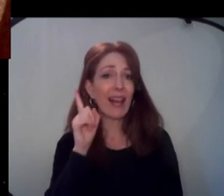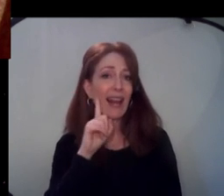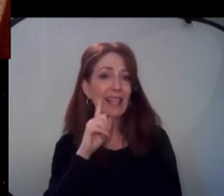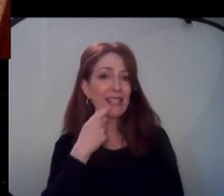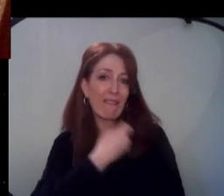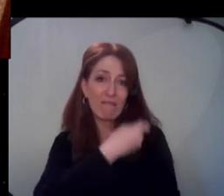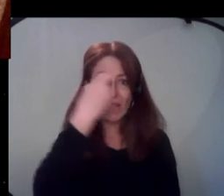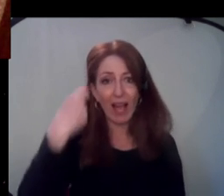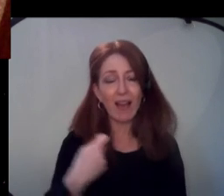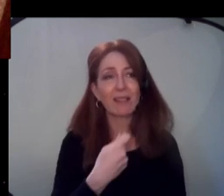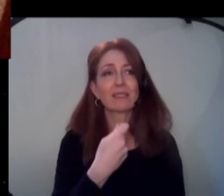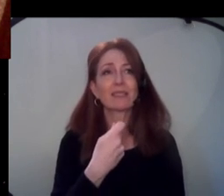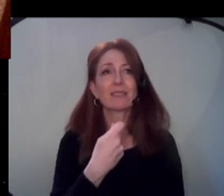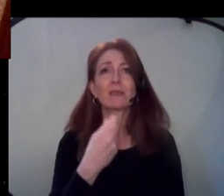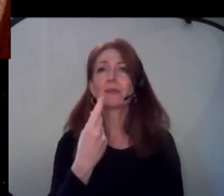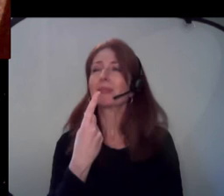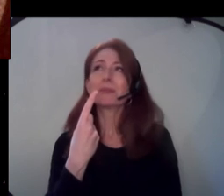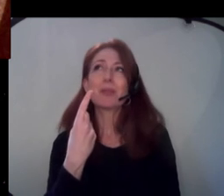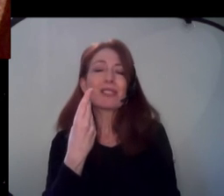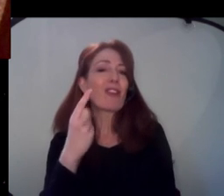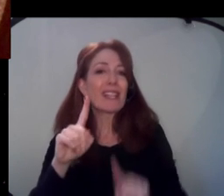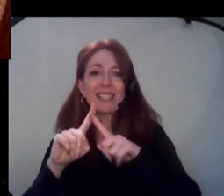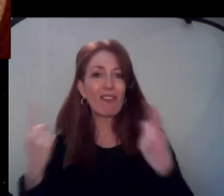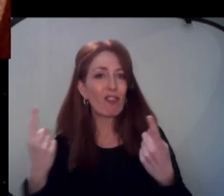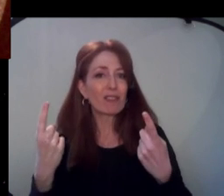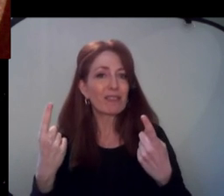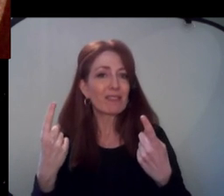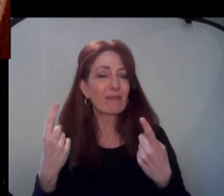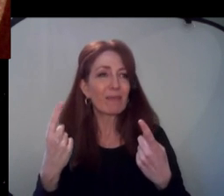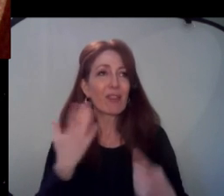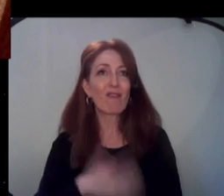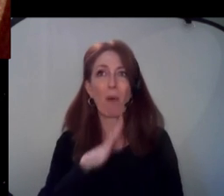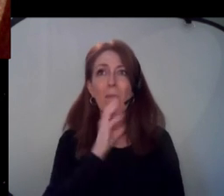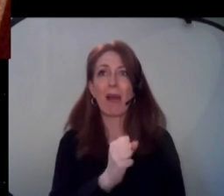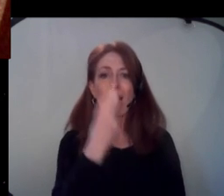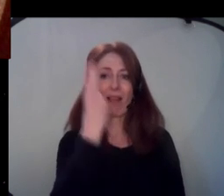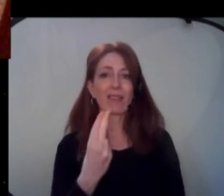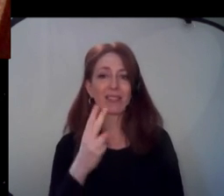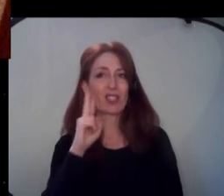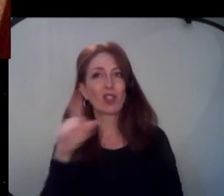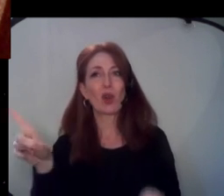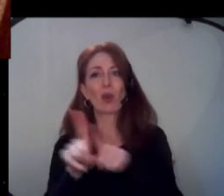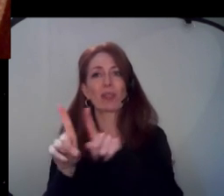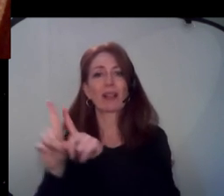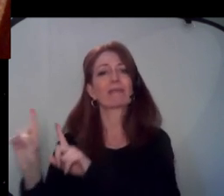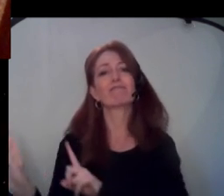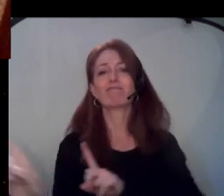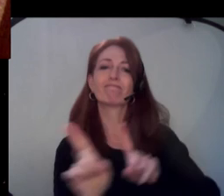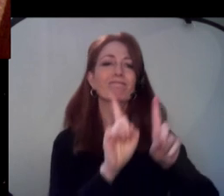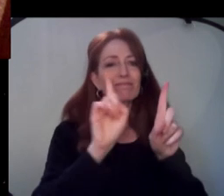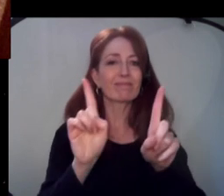unlike any portrait of a lady that a male artist would have painted for the period. She looks like she's swanning into the canvas with some